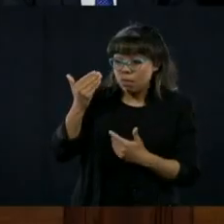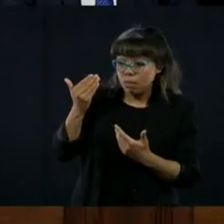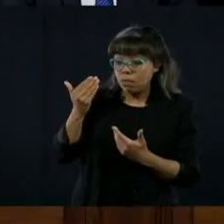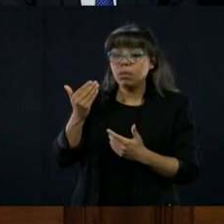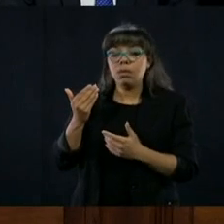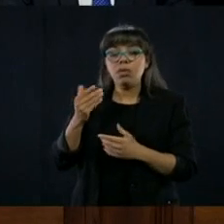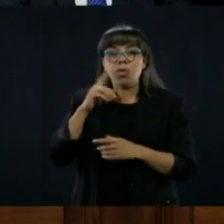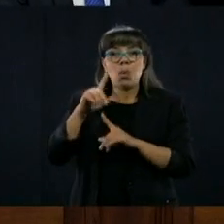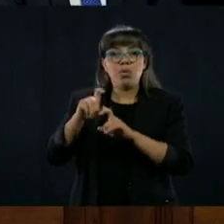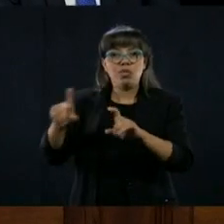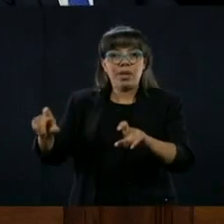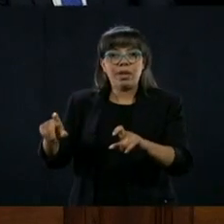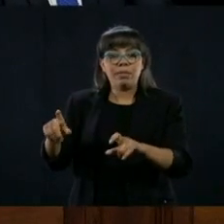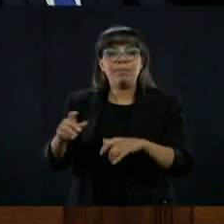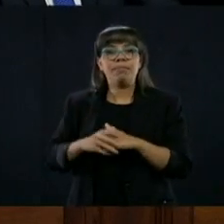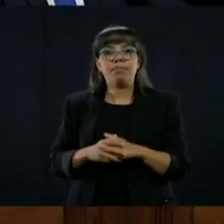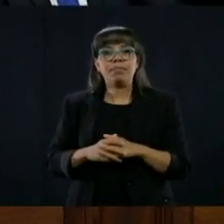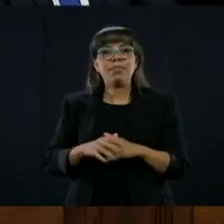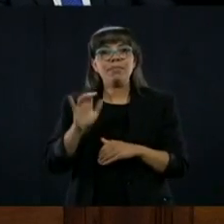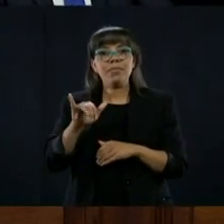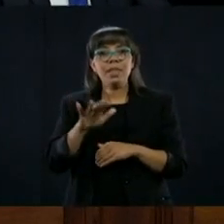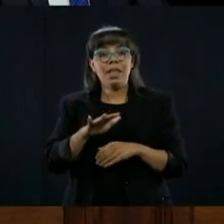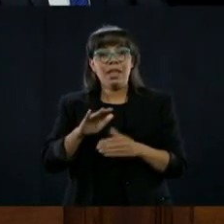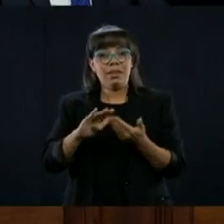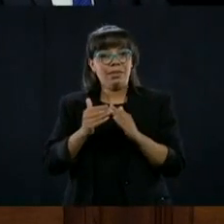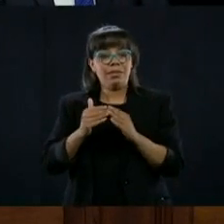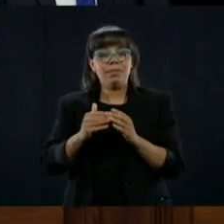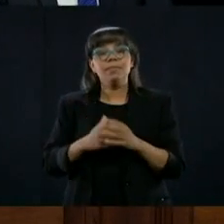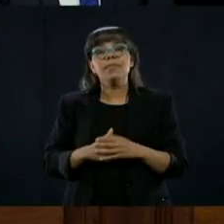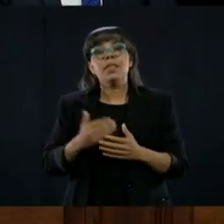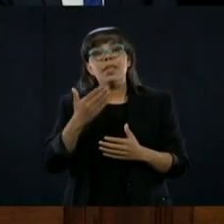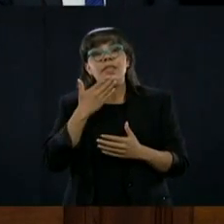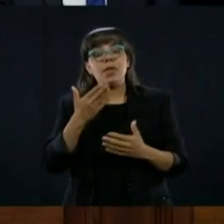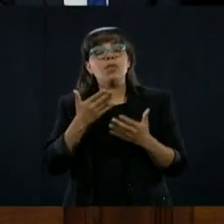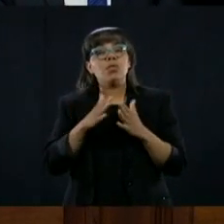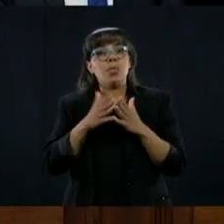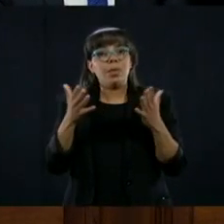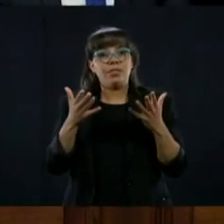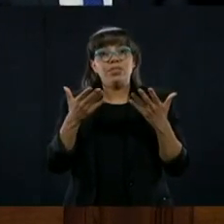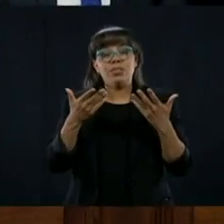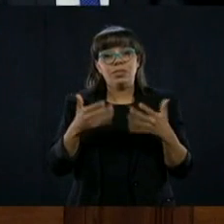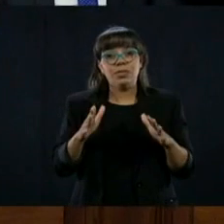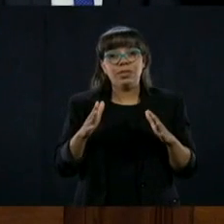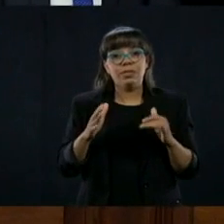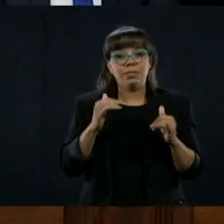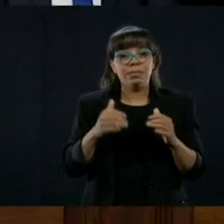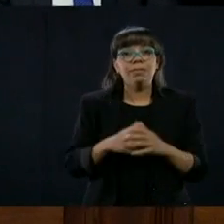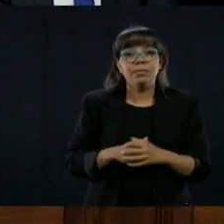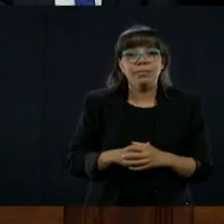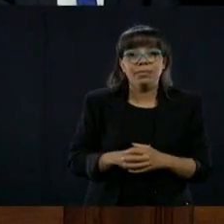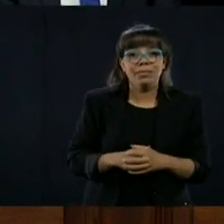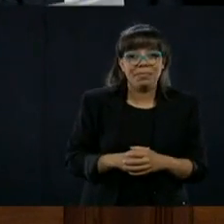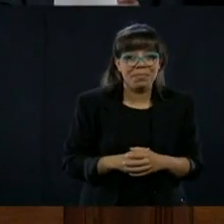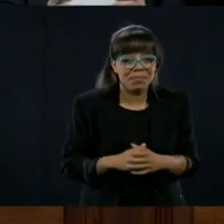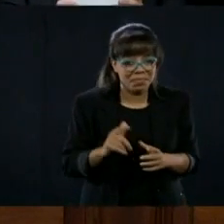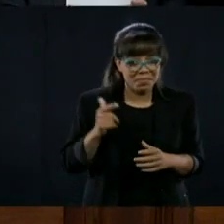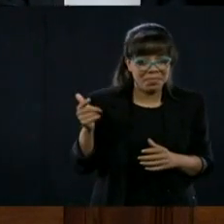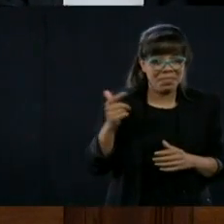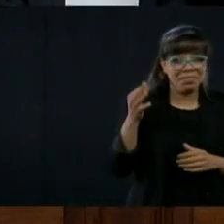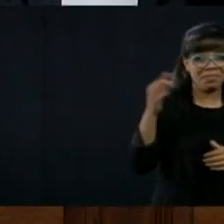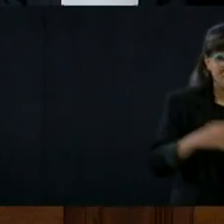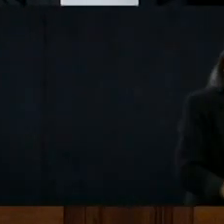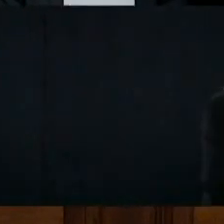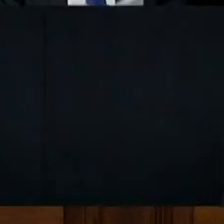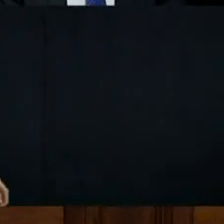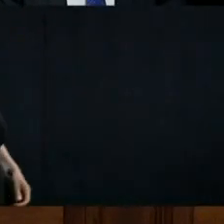very much. So that's all the time we have. Si je comprends bien, if I understand correctly, we won't necessarily see each other every